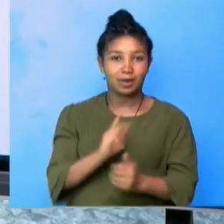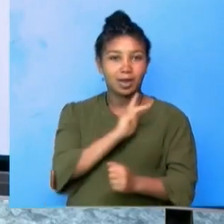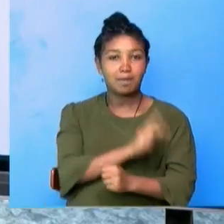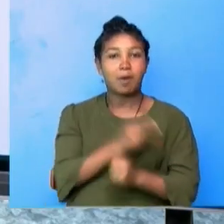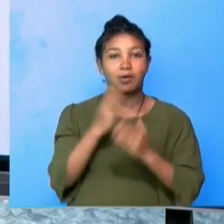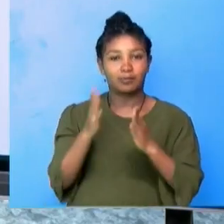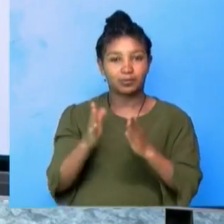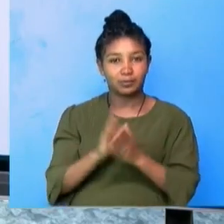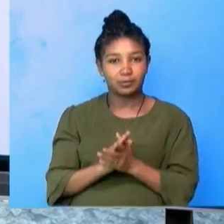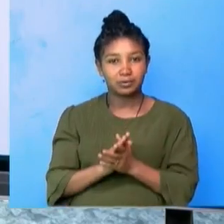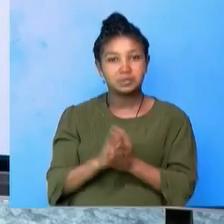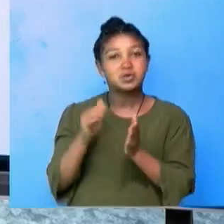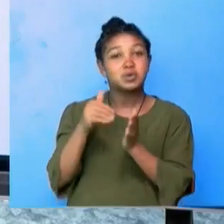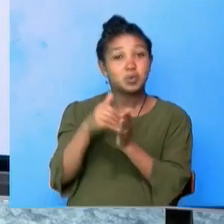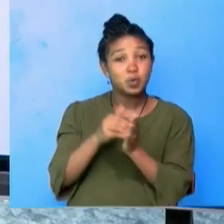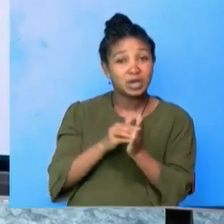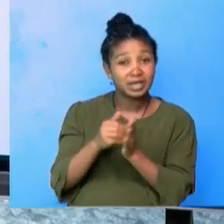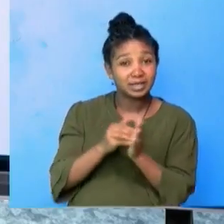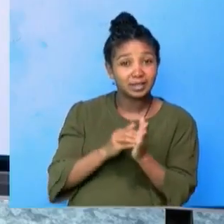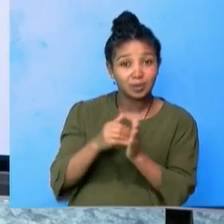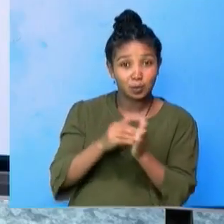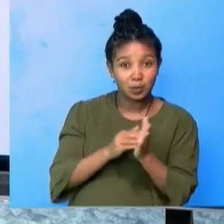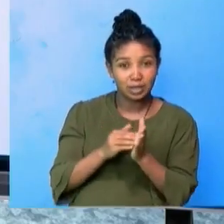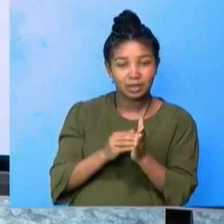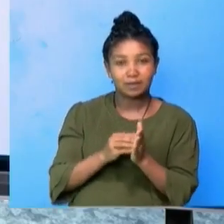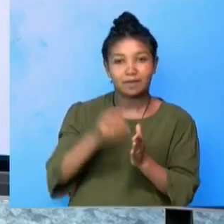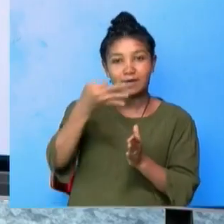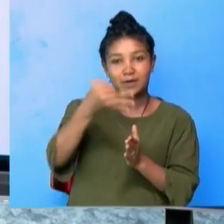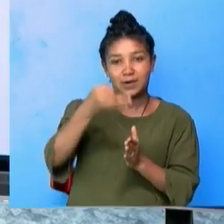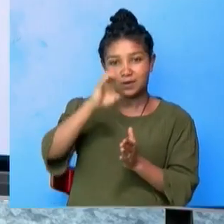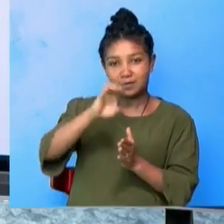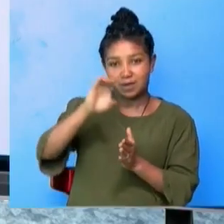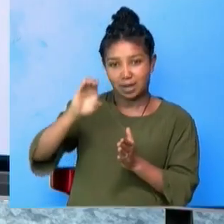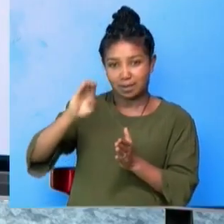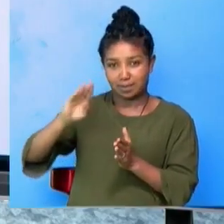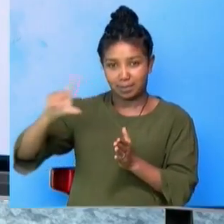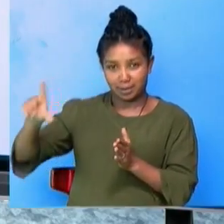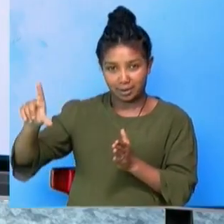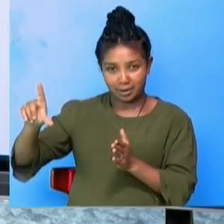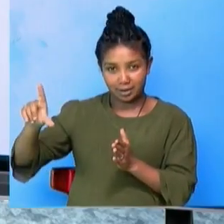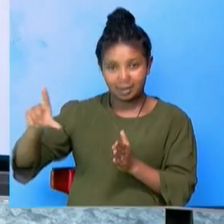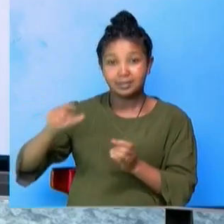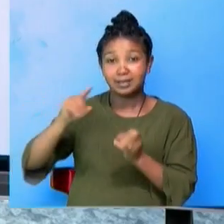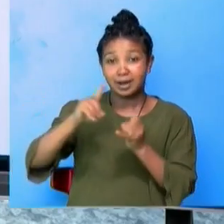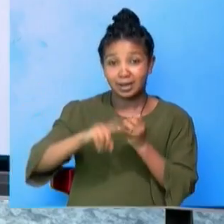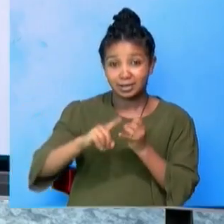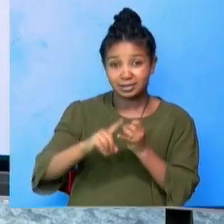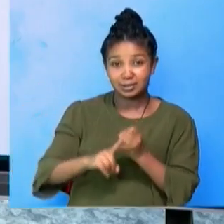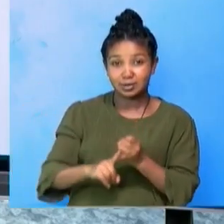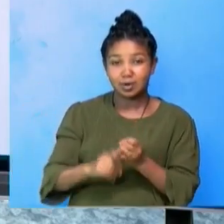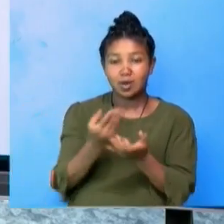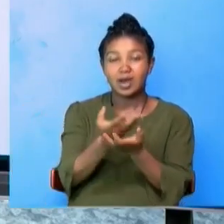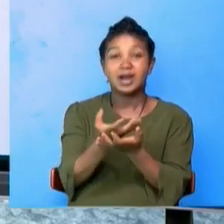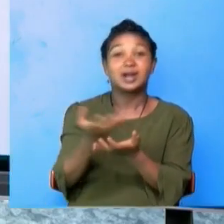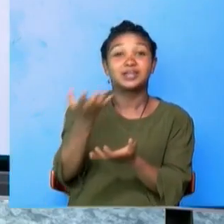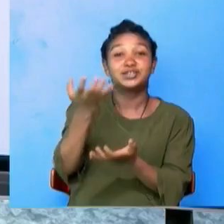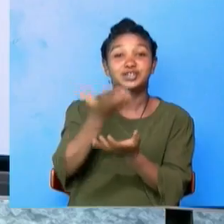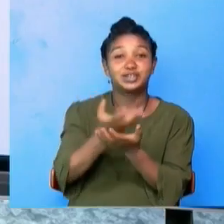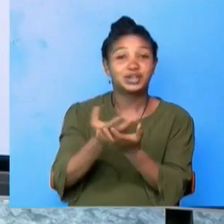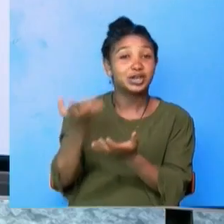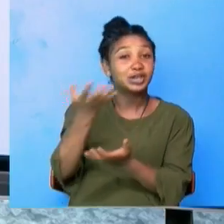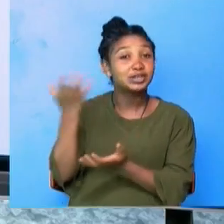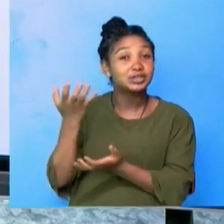powerful, weak, weak, feeble. And here the last, rich,